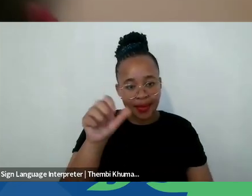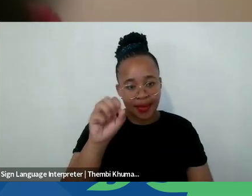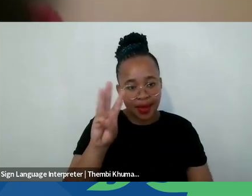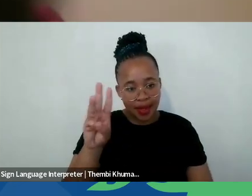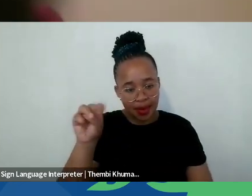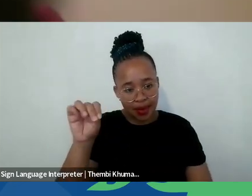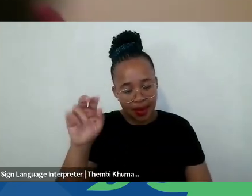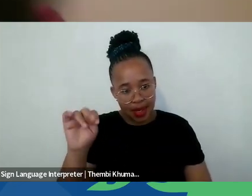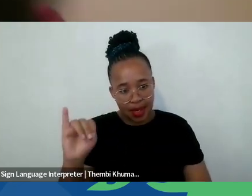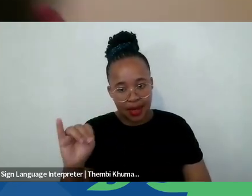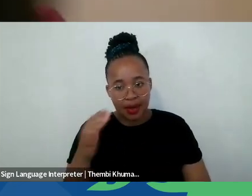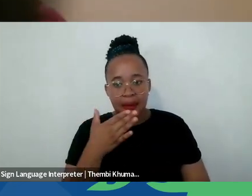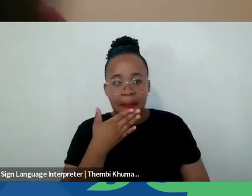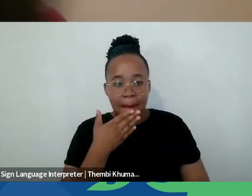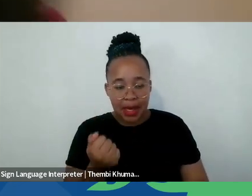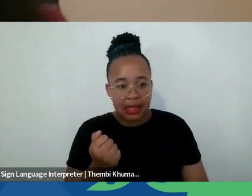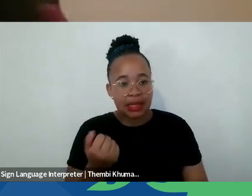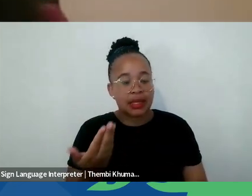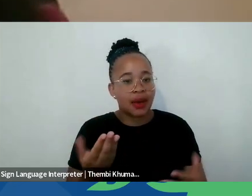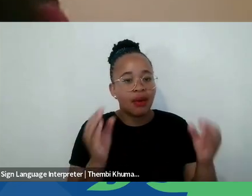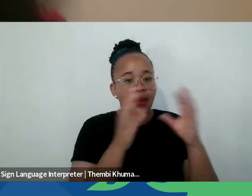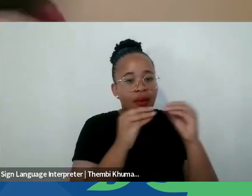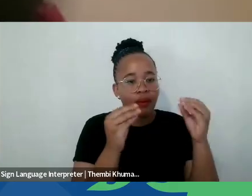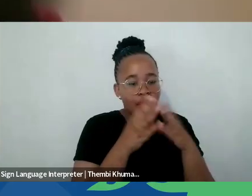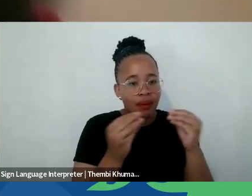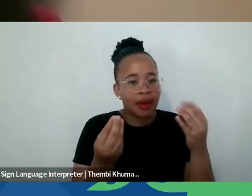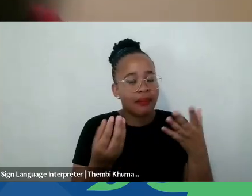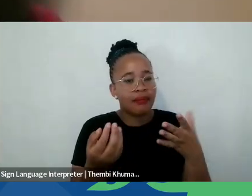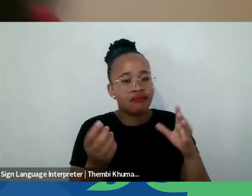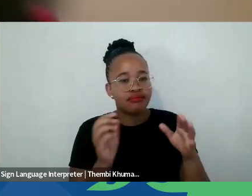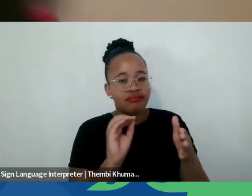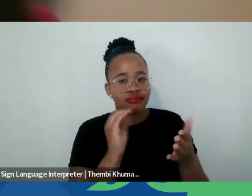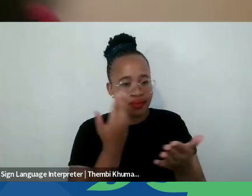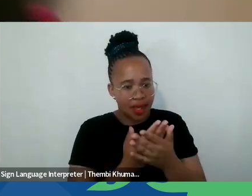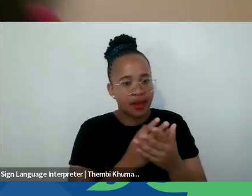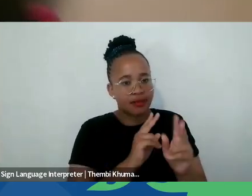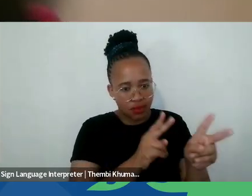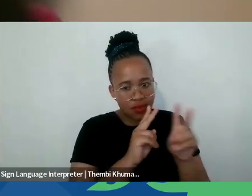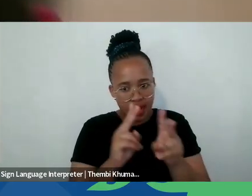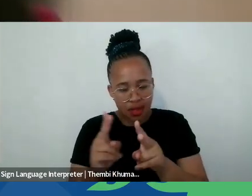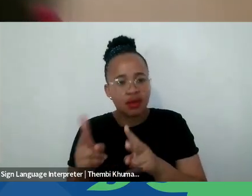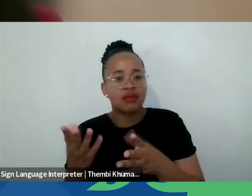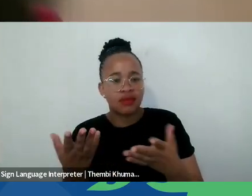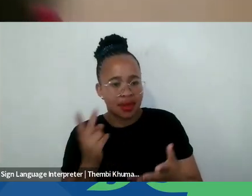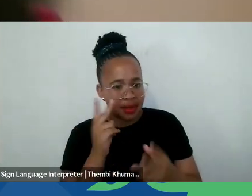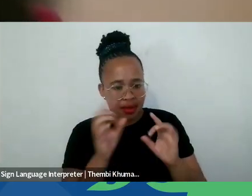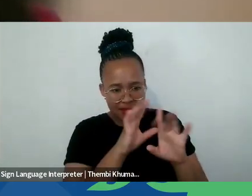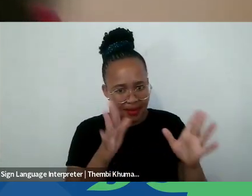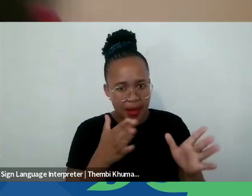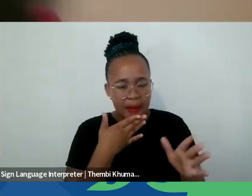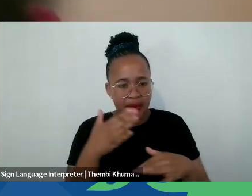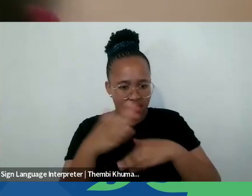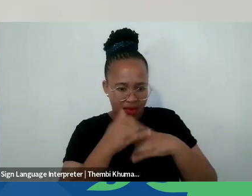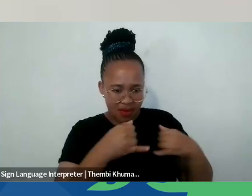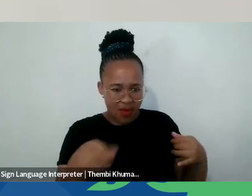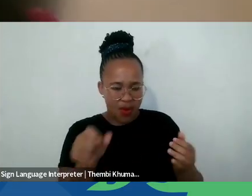time. Could you put your website address in the chat so that people can read up on more of your resources around this? Thank